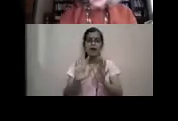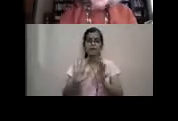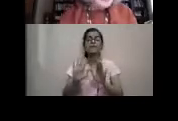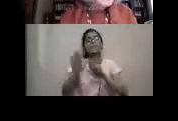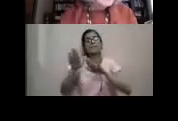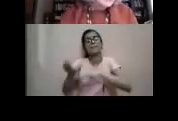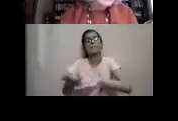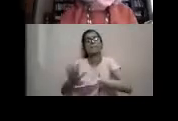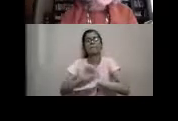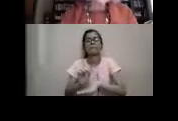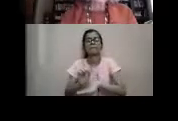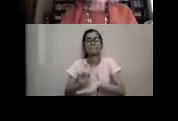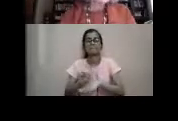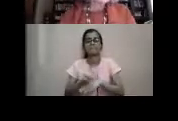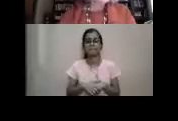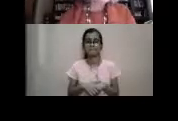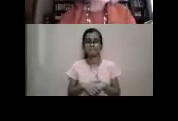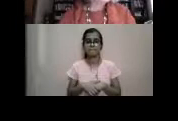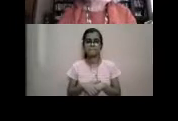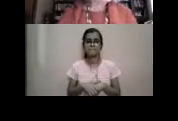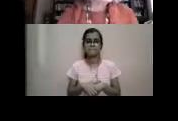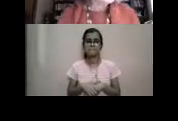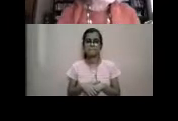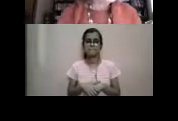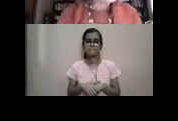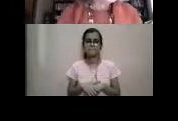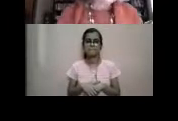The paradigm of the